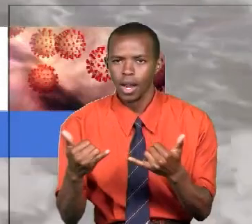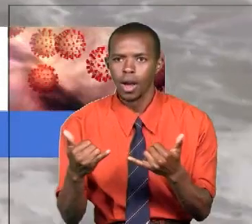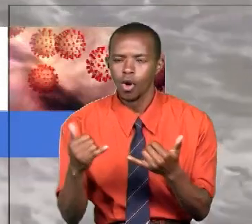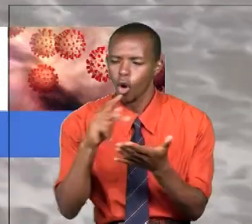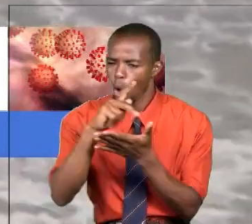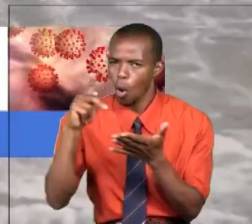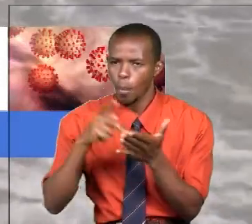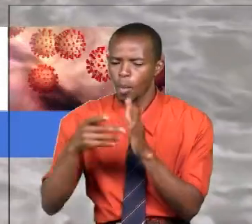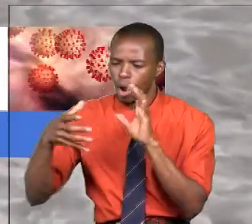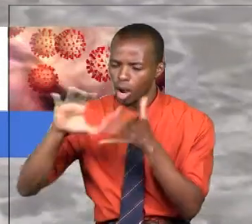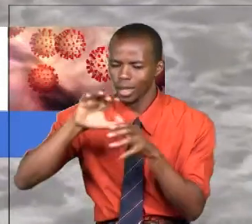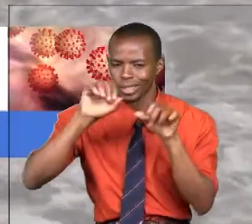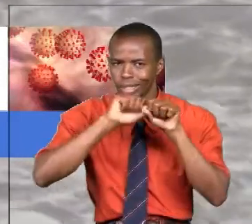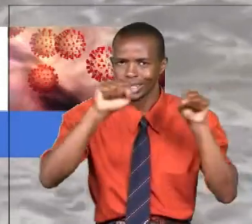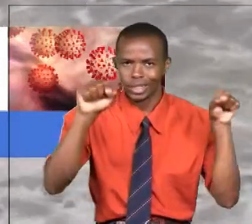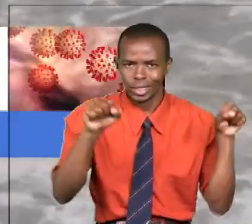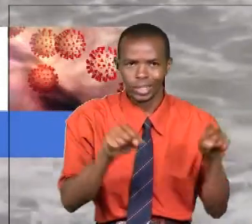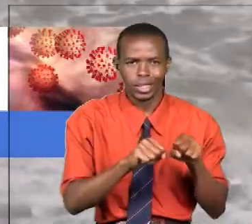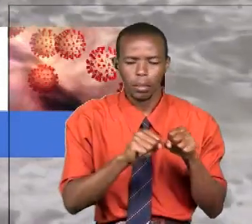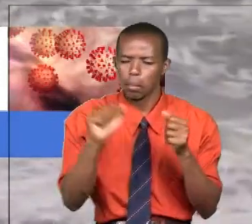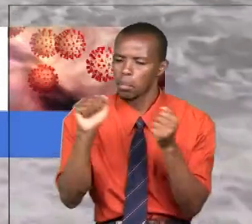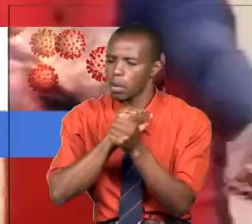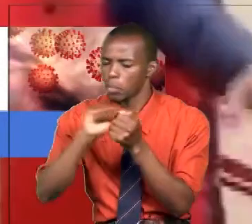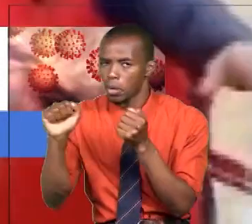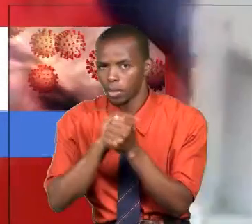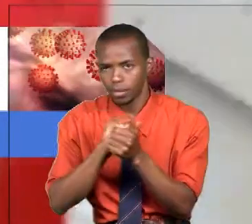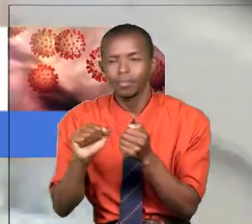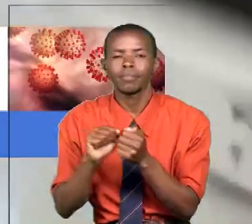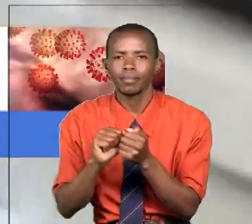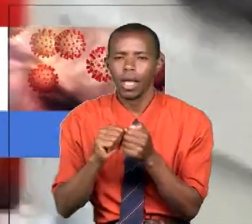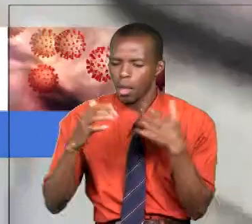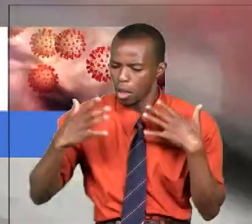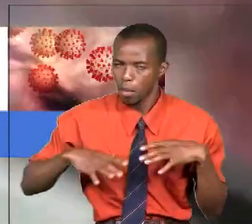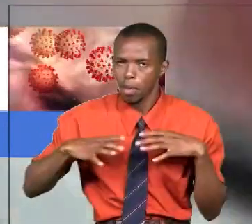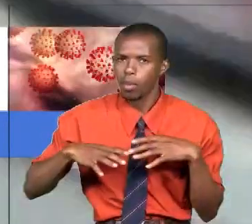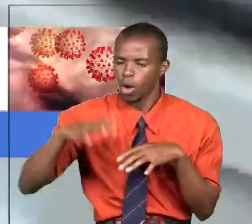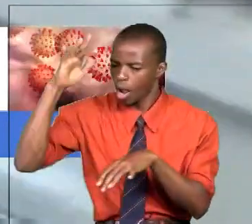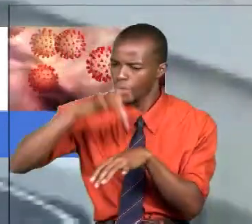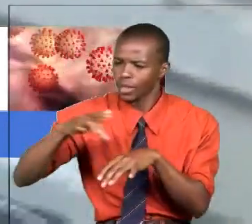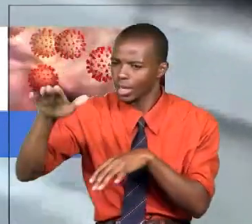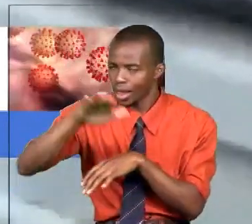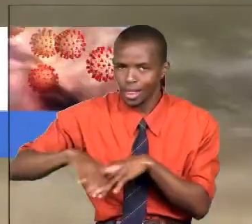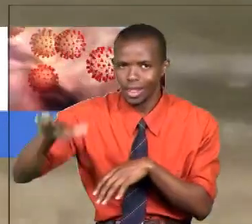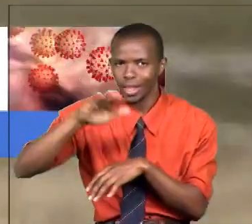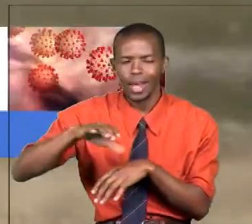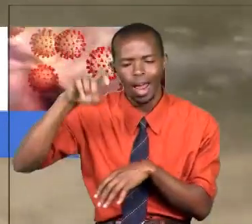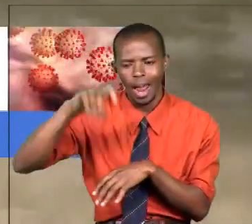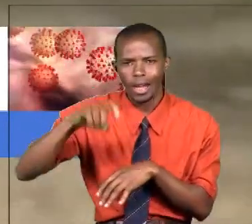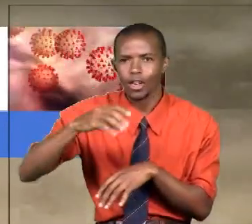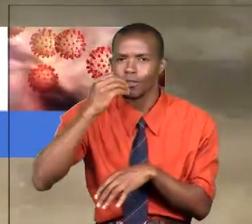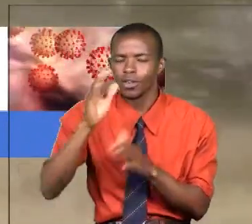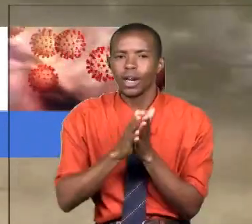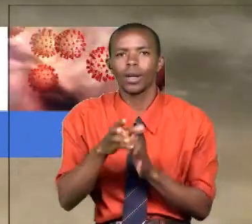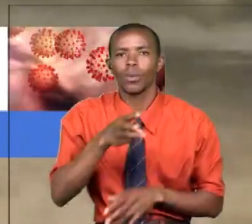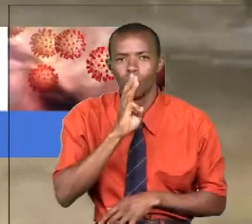province's communication system is still partially interrupted. In addition, the people in the affected areas are in urgent need of food and